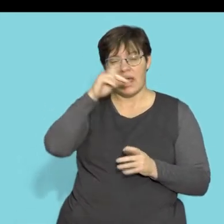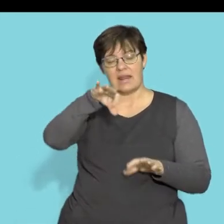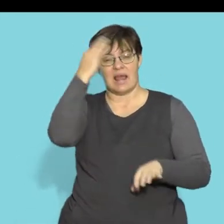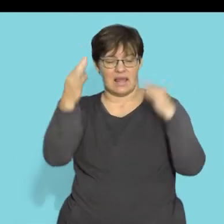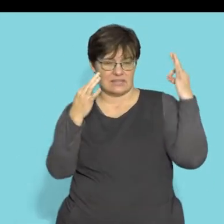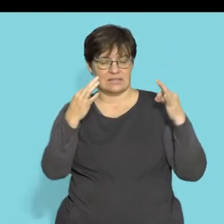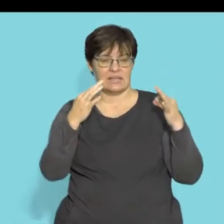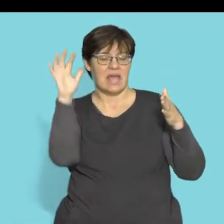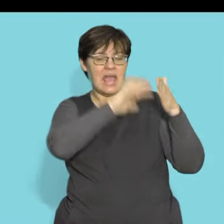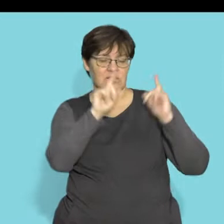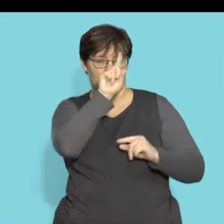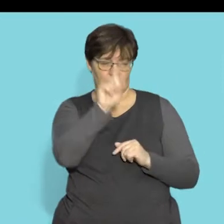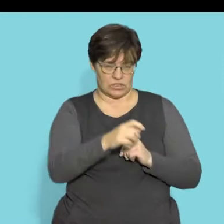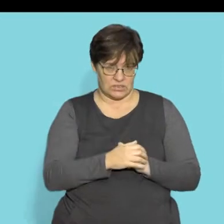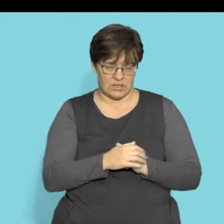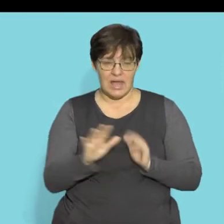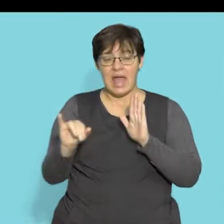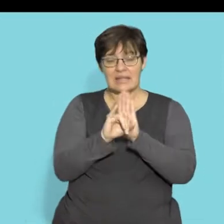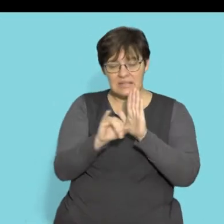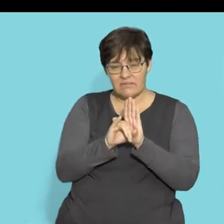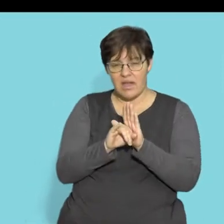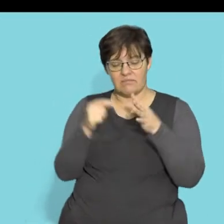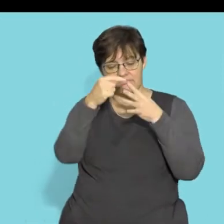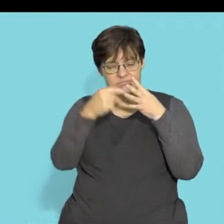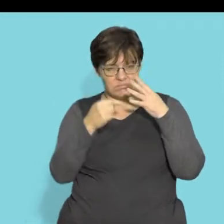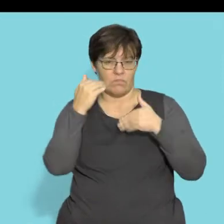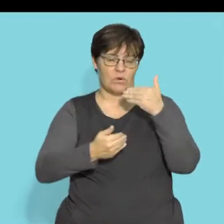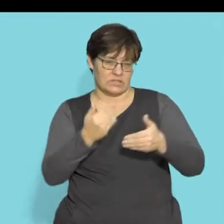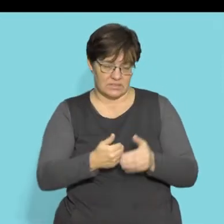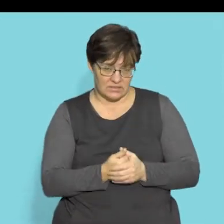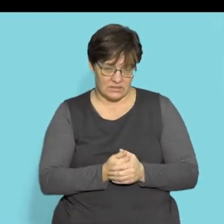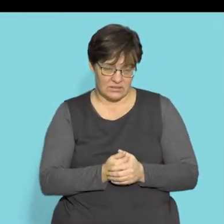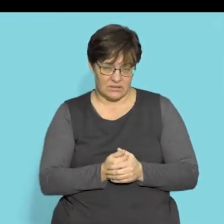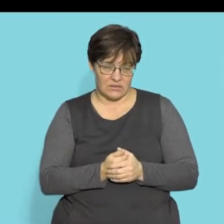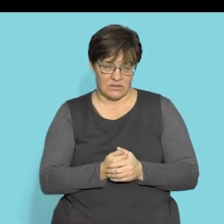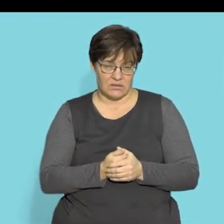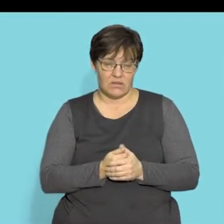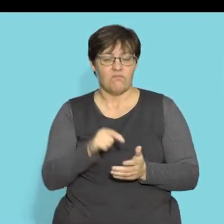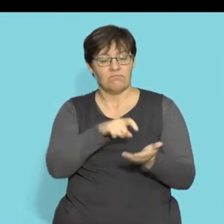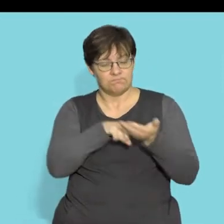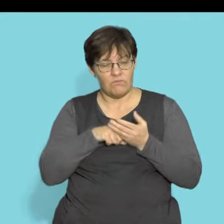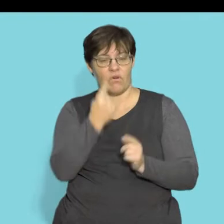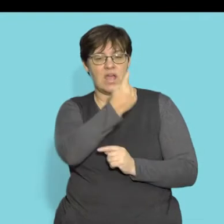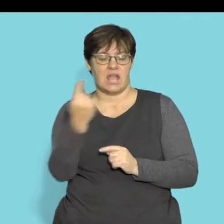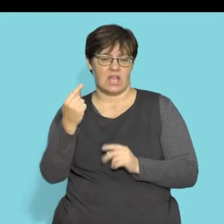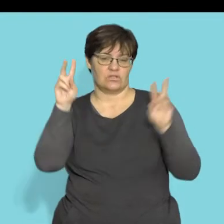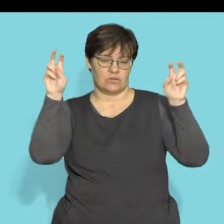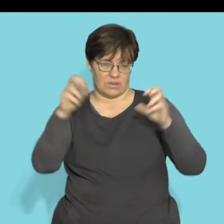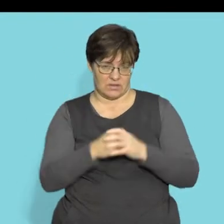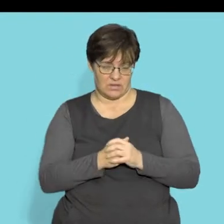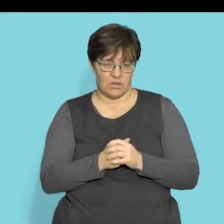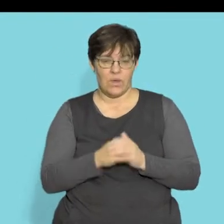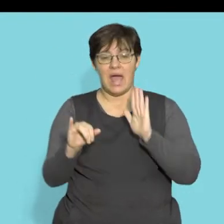and analyze the essay question. Identify the aspects of the process required for each topic, and